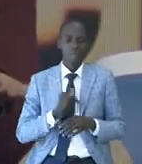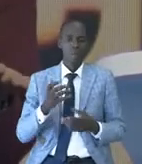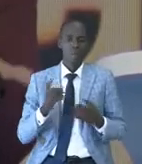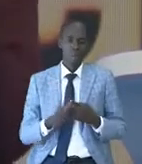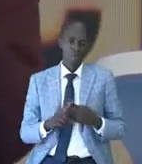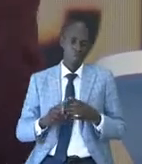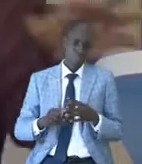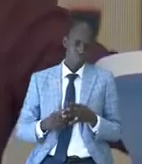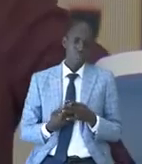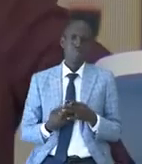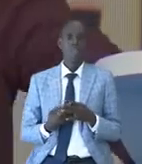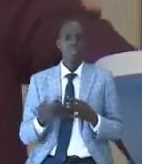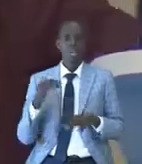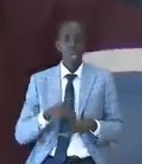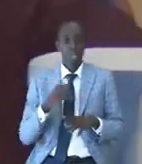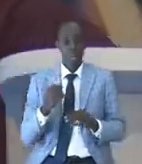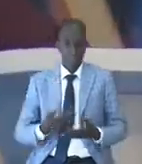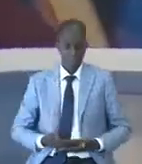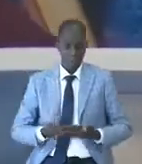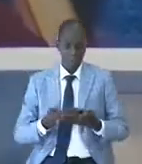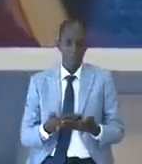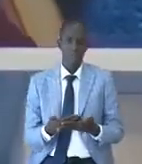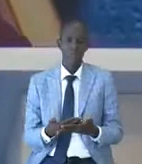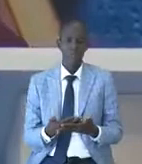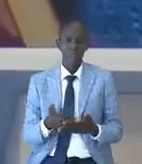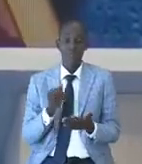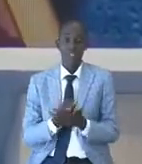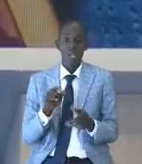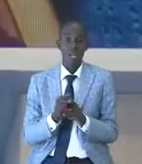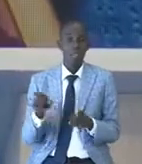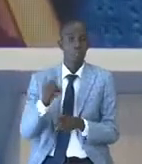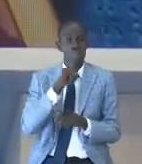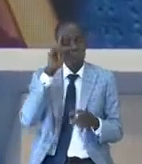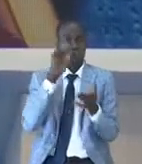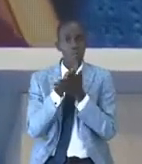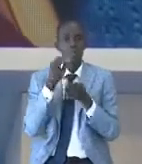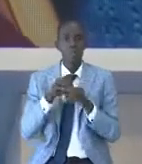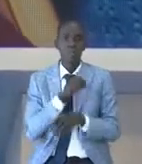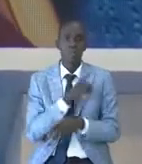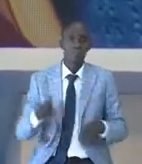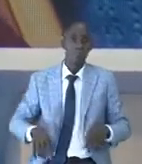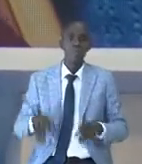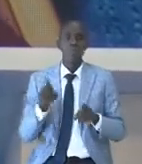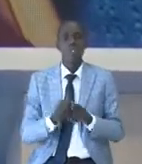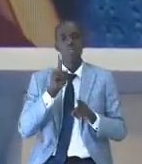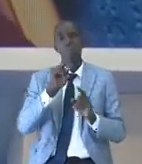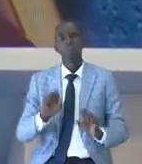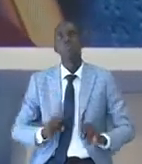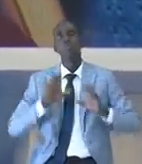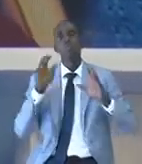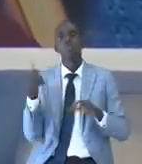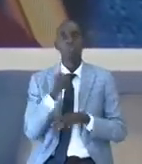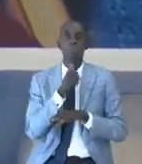That is, at the birth. That as you believe in the Lord, and as you give